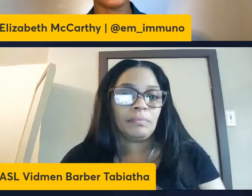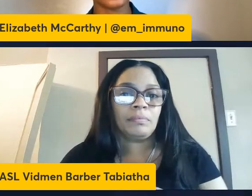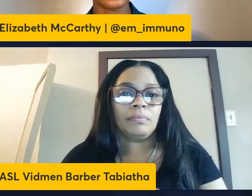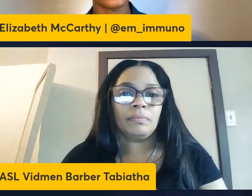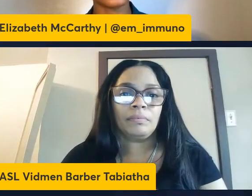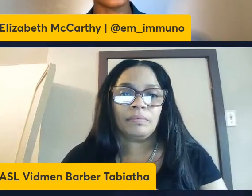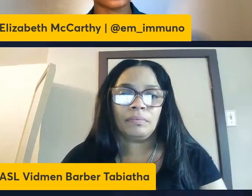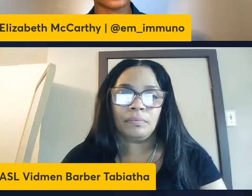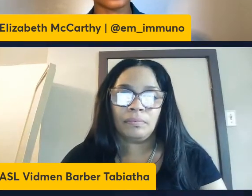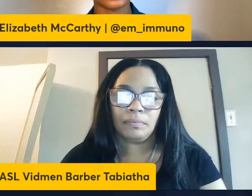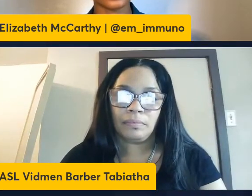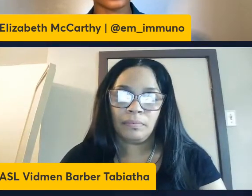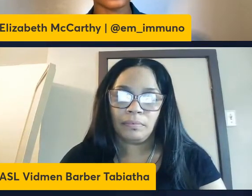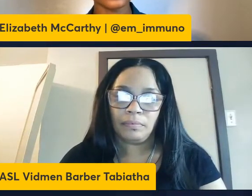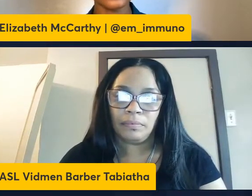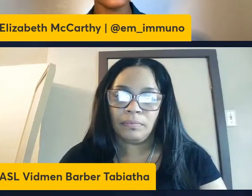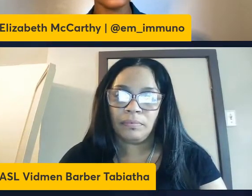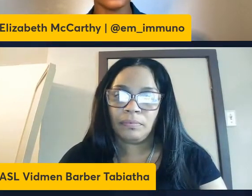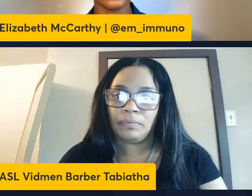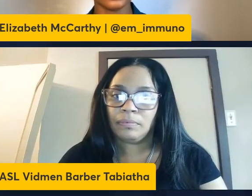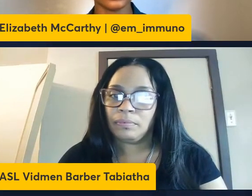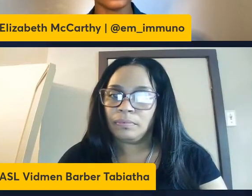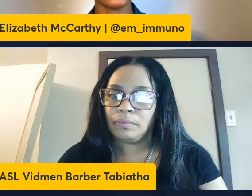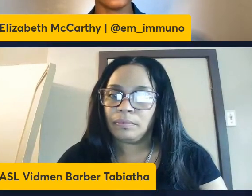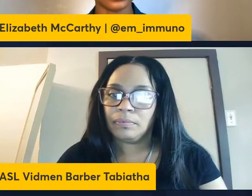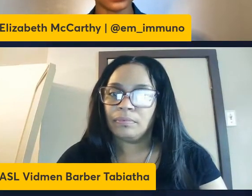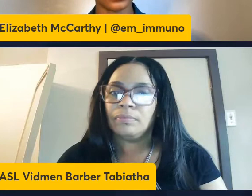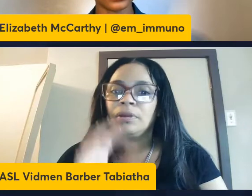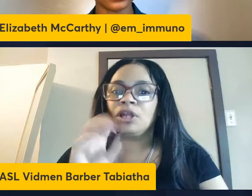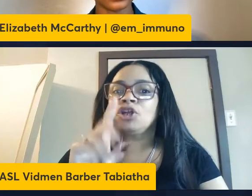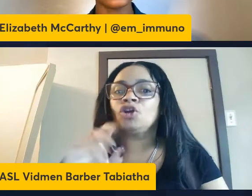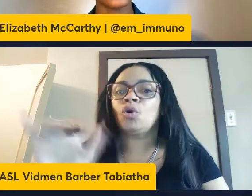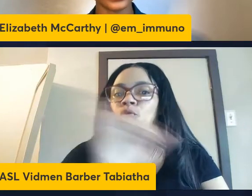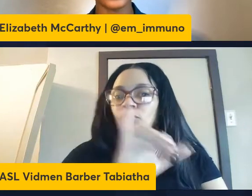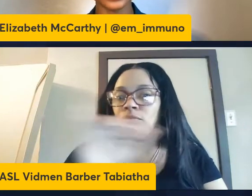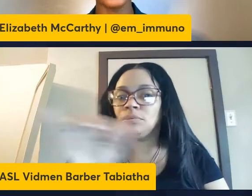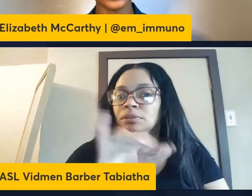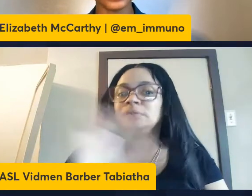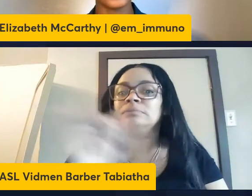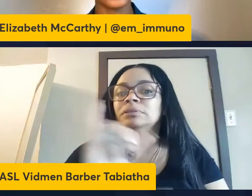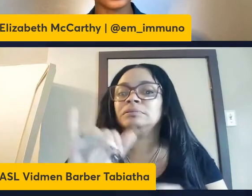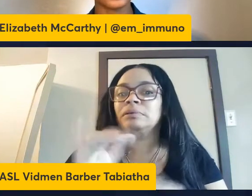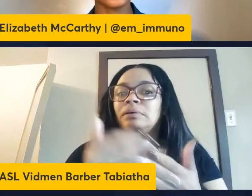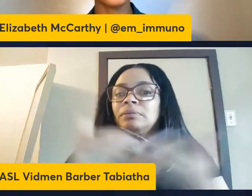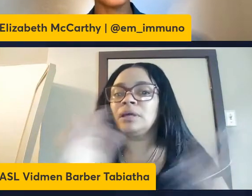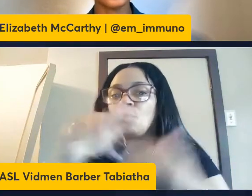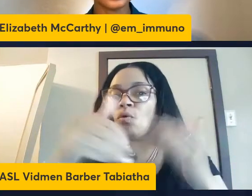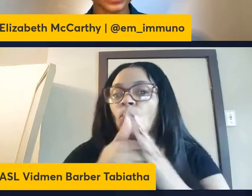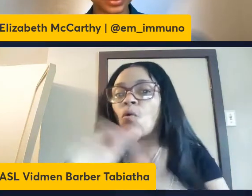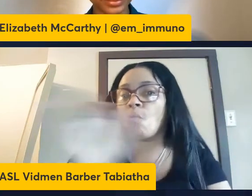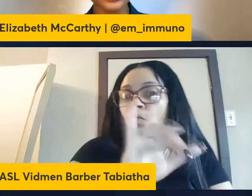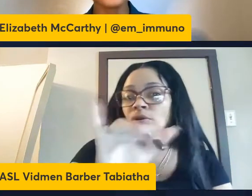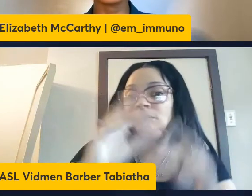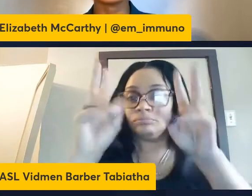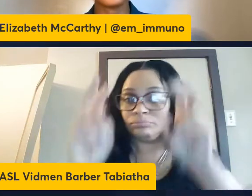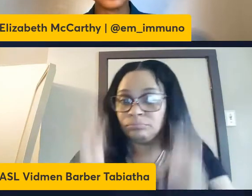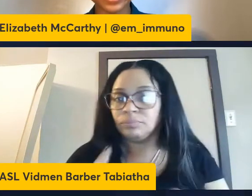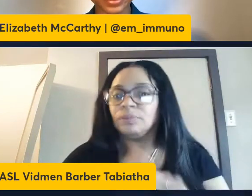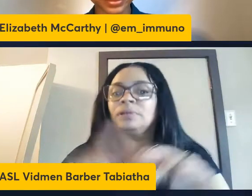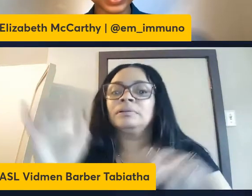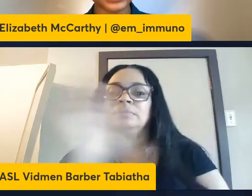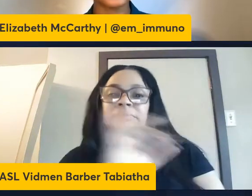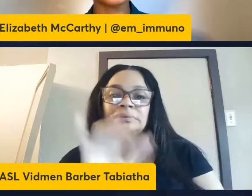a reproducible unit of code to get the same sort of outcome, like the same figures out, or the same analysis out, or the same calculation of